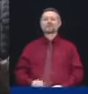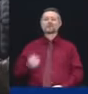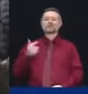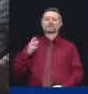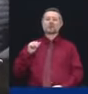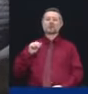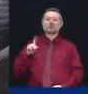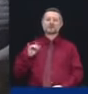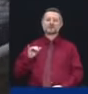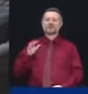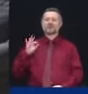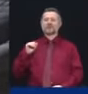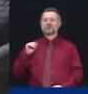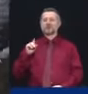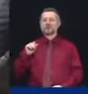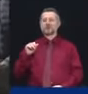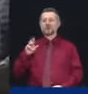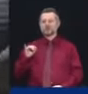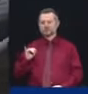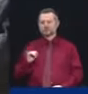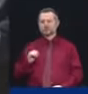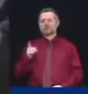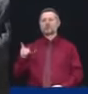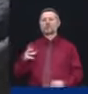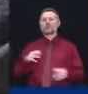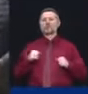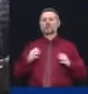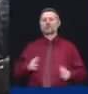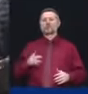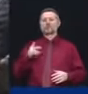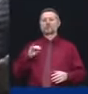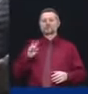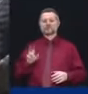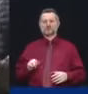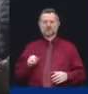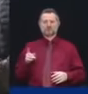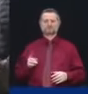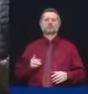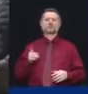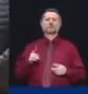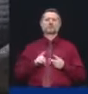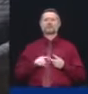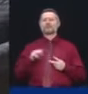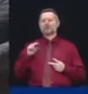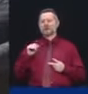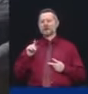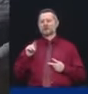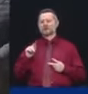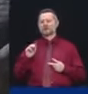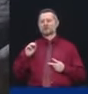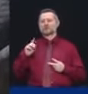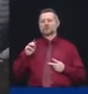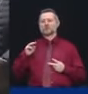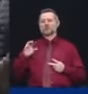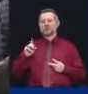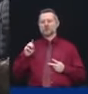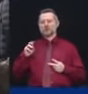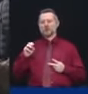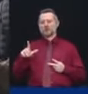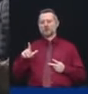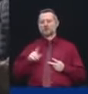of Villa Pizza Frite here, familiar place on the fairgrounds. Matt McDowell, operator of the State Fair Beer Garden, is